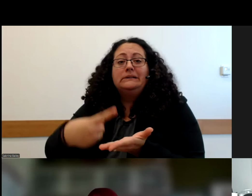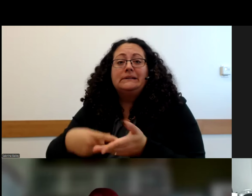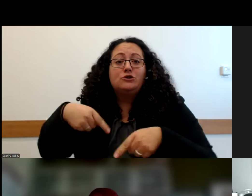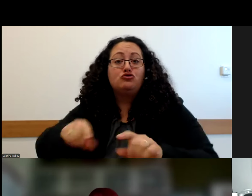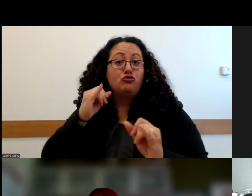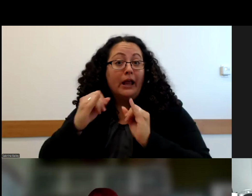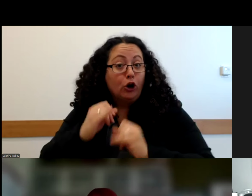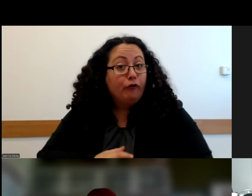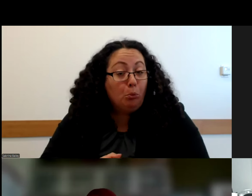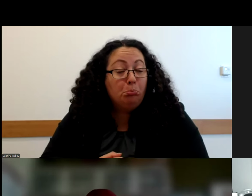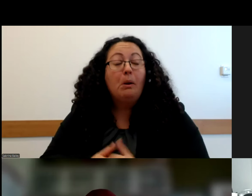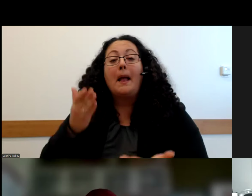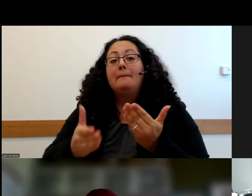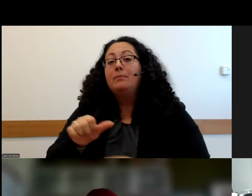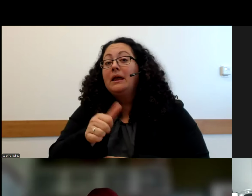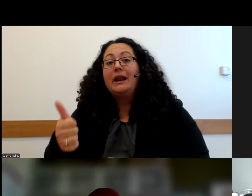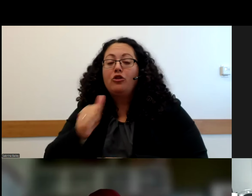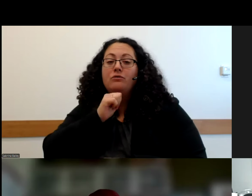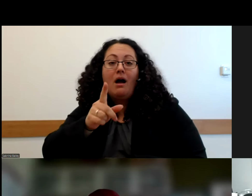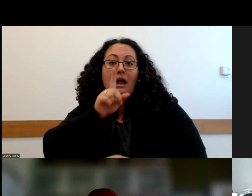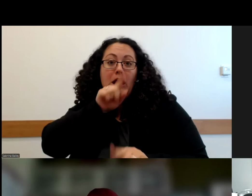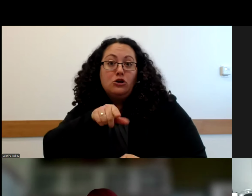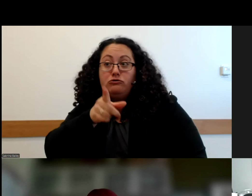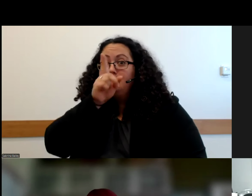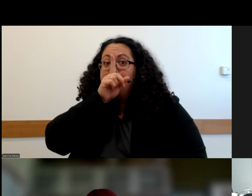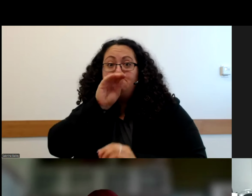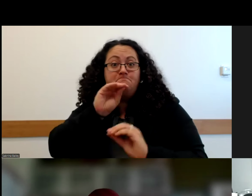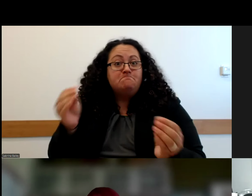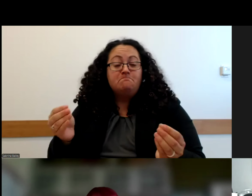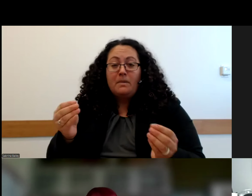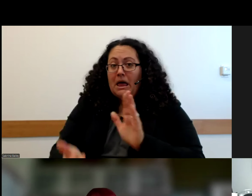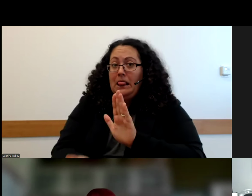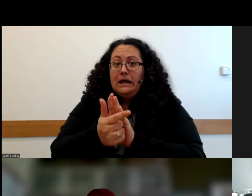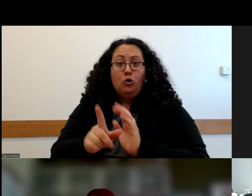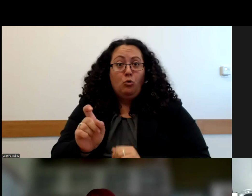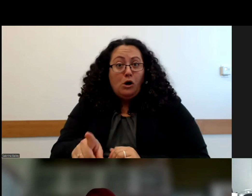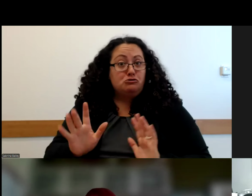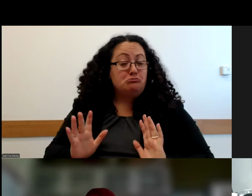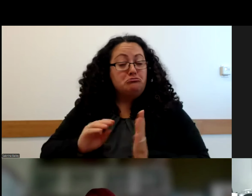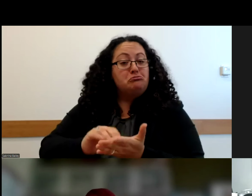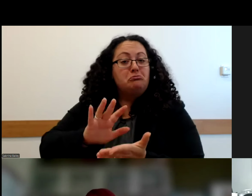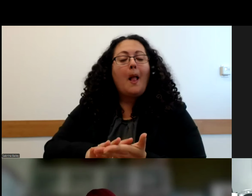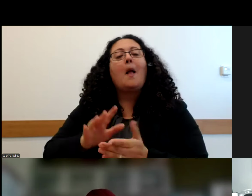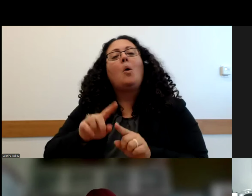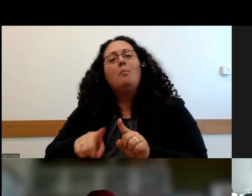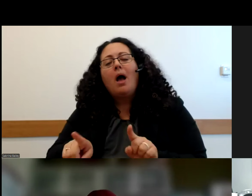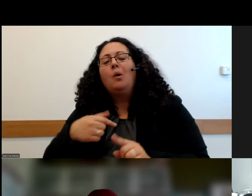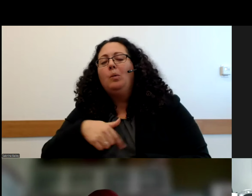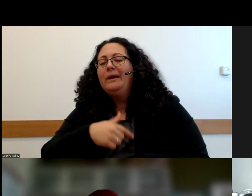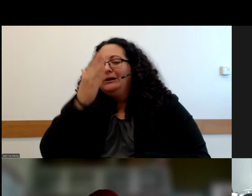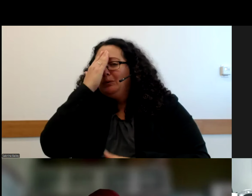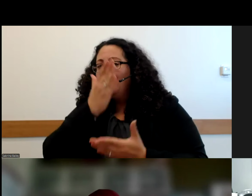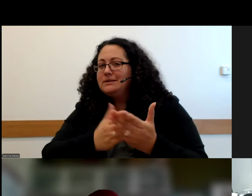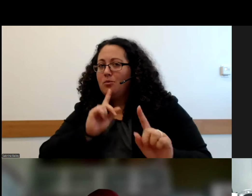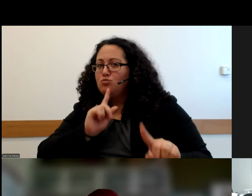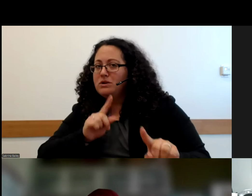interview. One would be not answering at all. This is an illegal question or whatever. But we also know that those kinds of